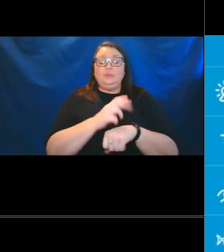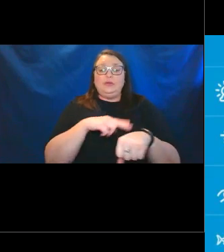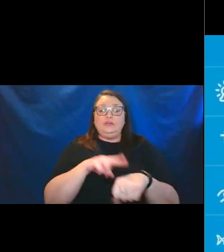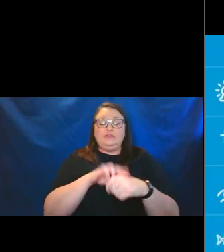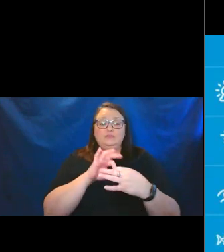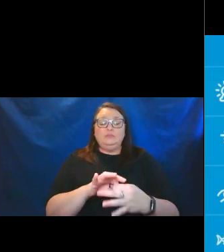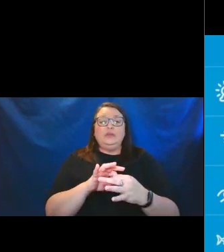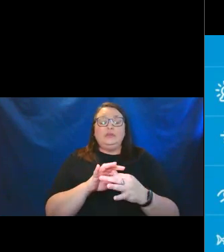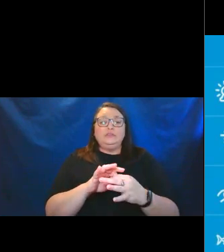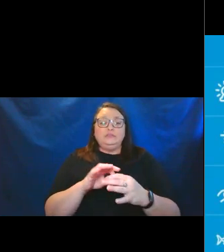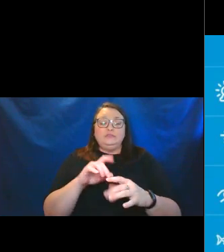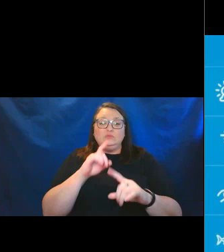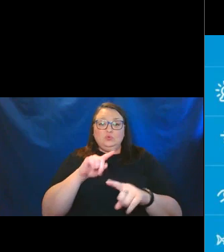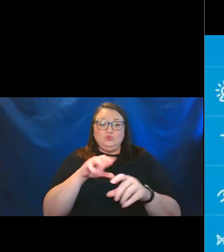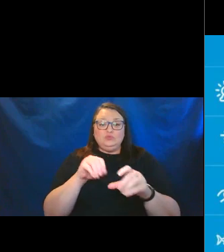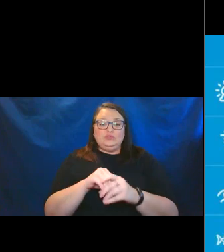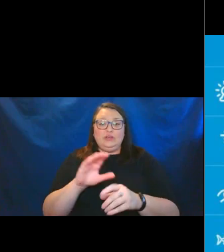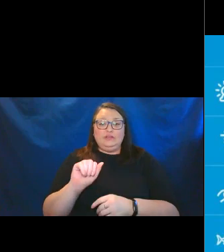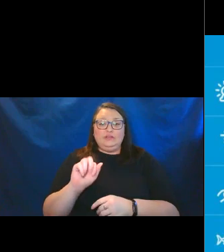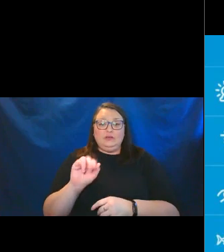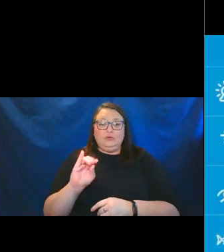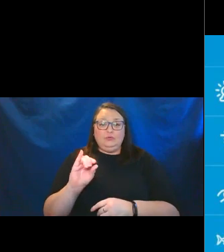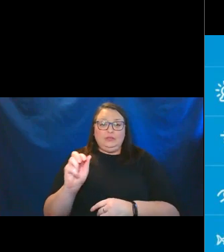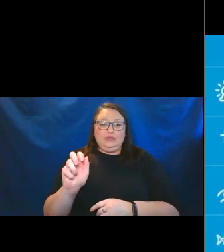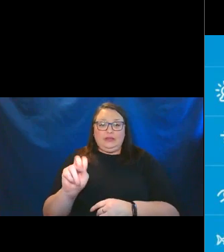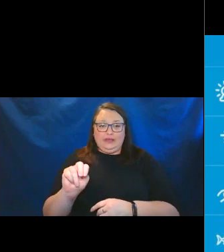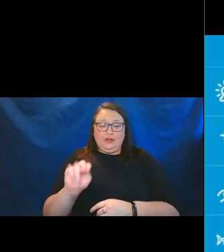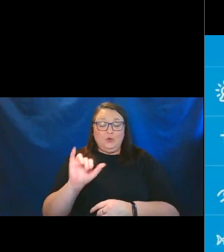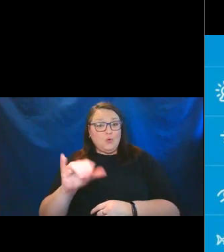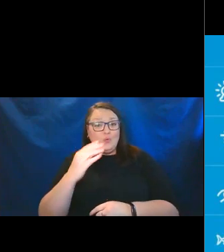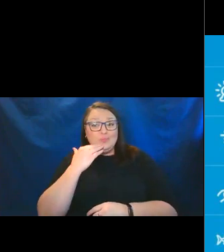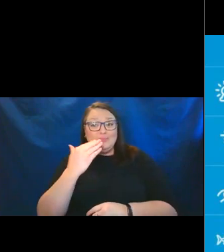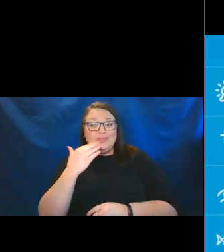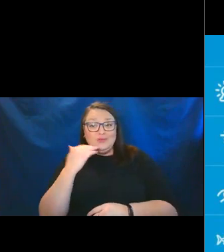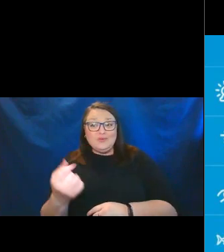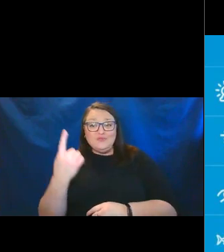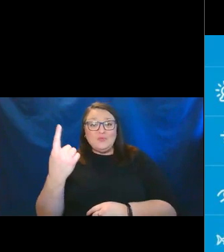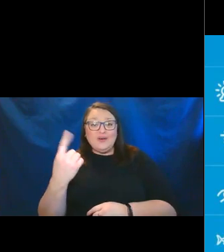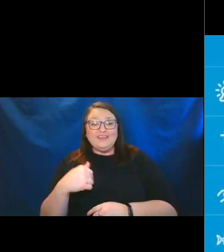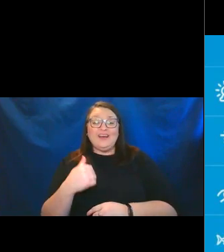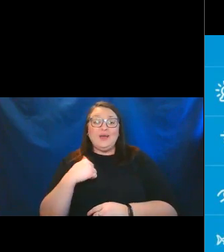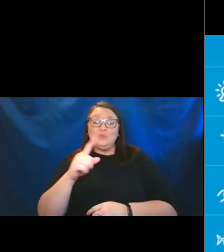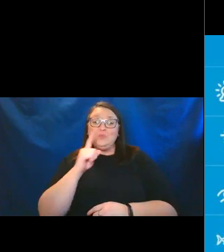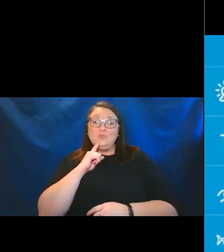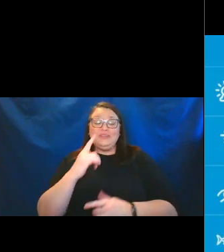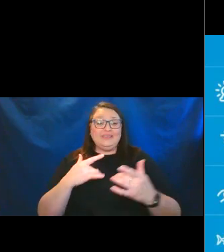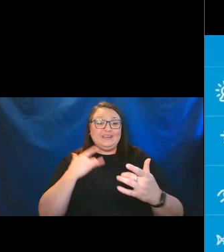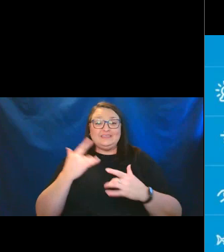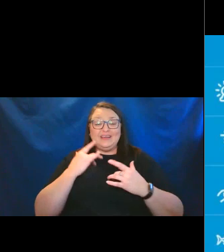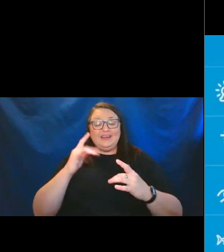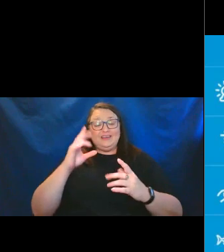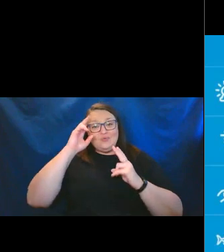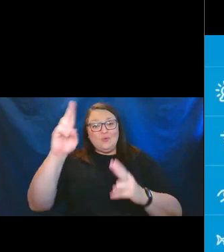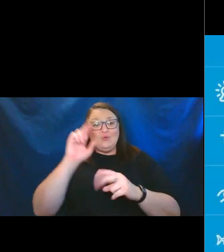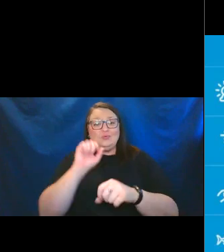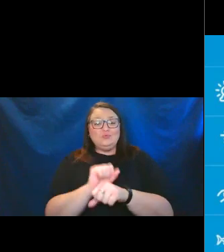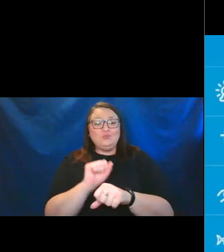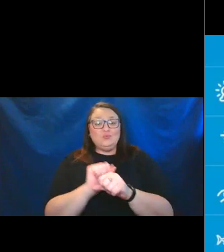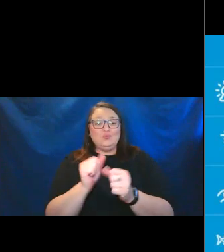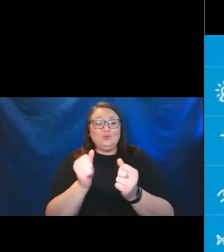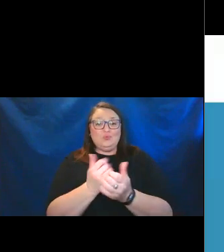Wow. Thank you, everybody. I'm really excited and honored to work among you in